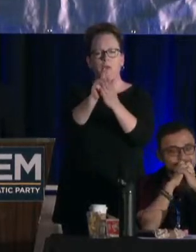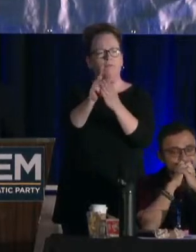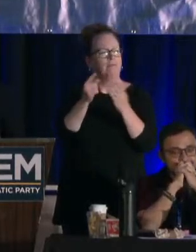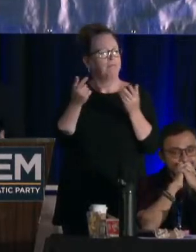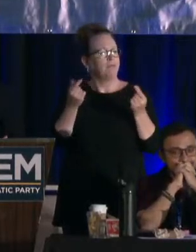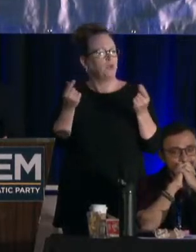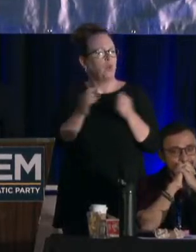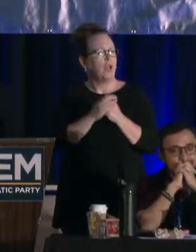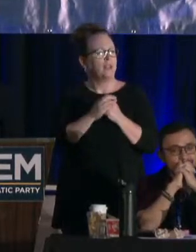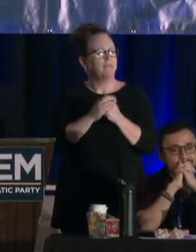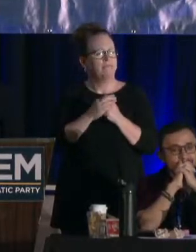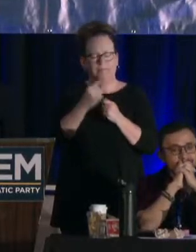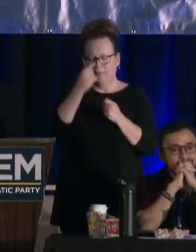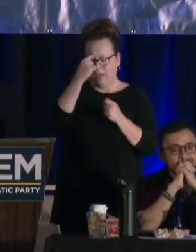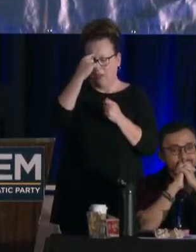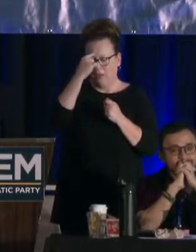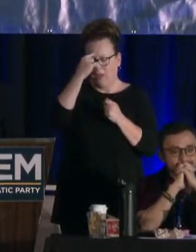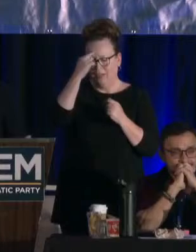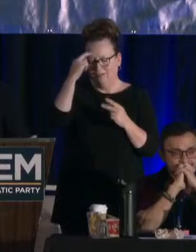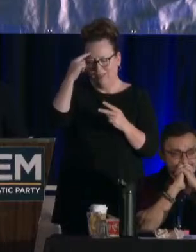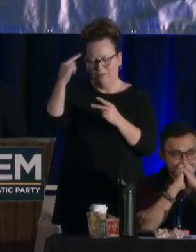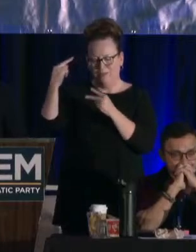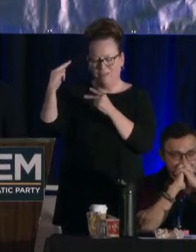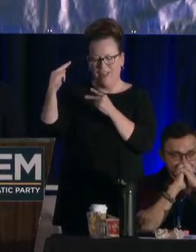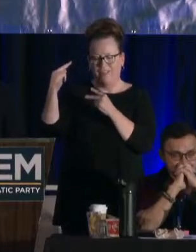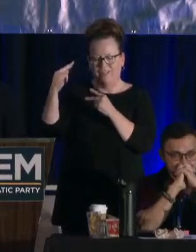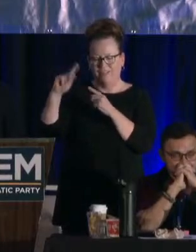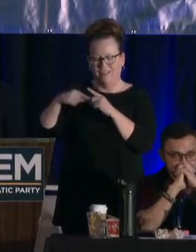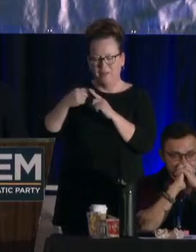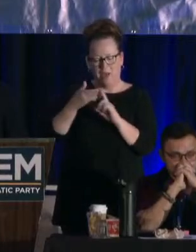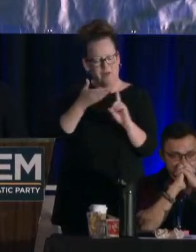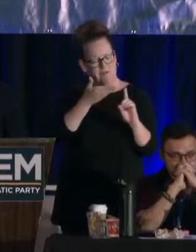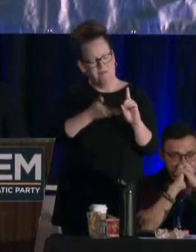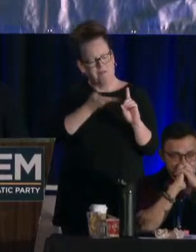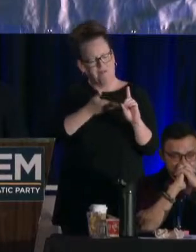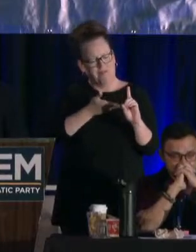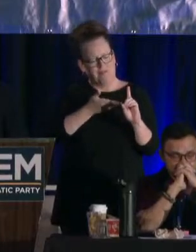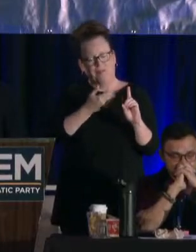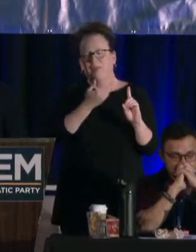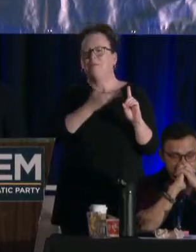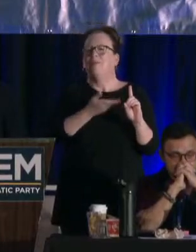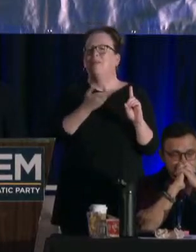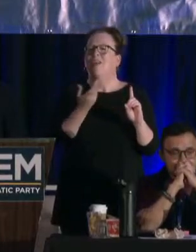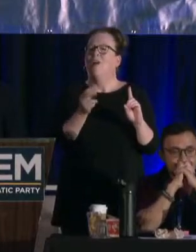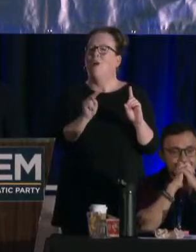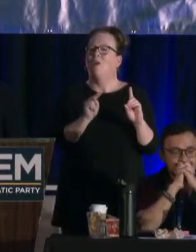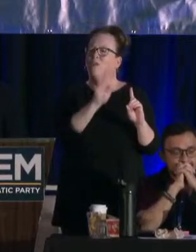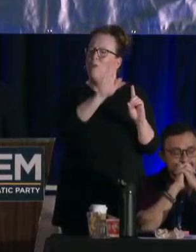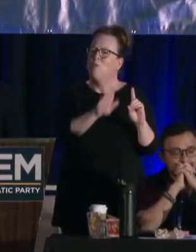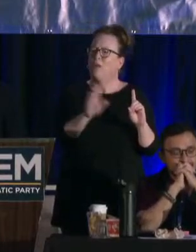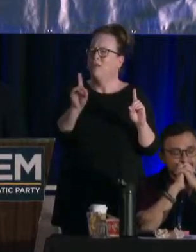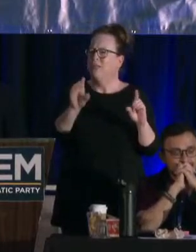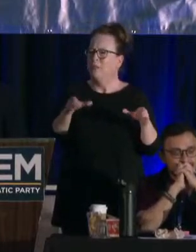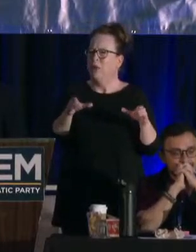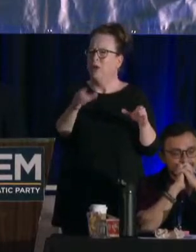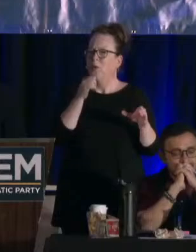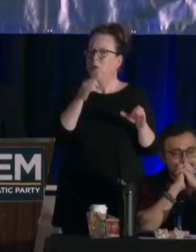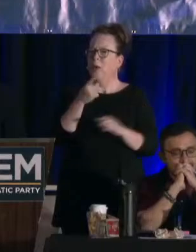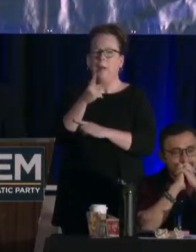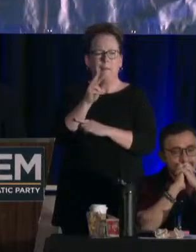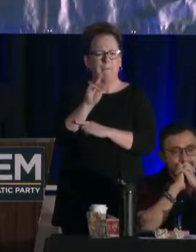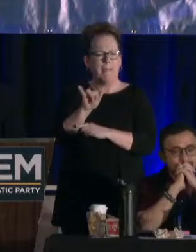upon the great work of one of our own, a great Democrat, a great leader, a great organizer, Peggy